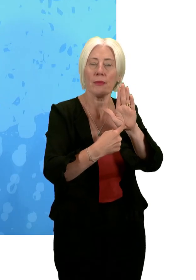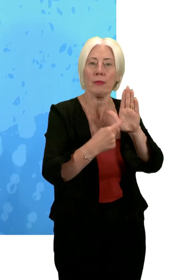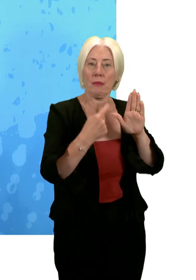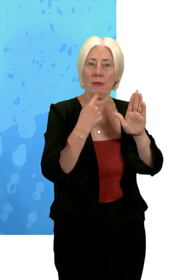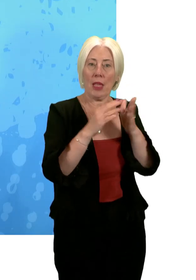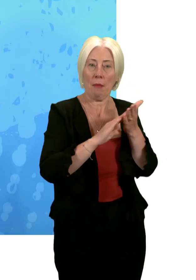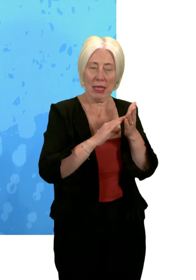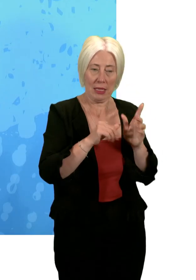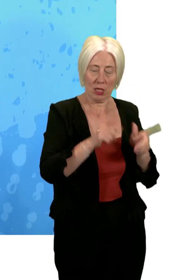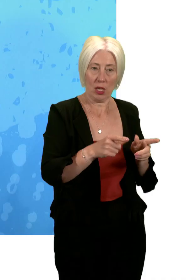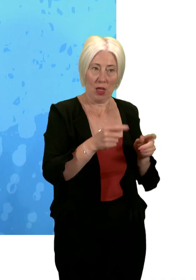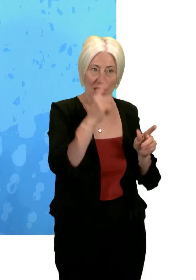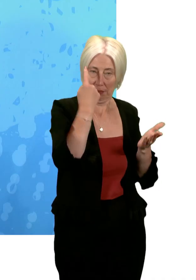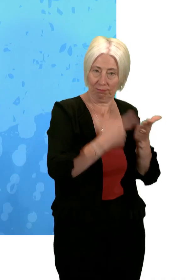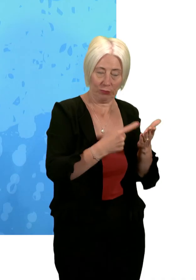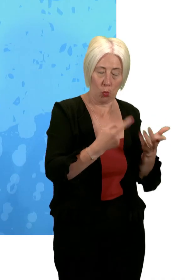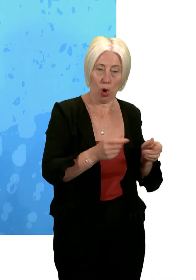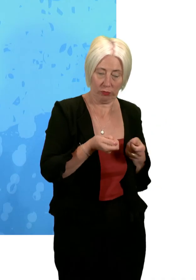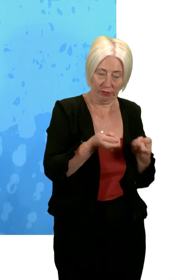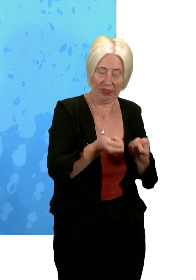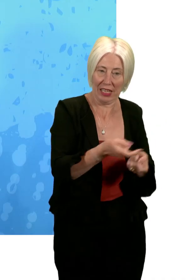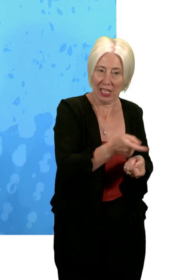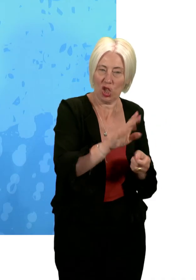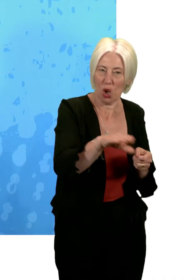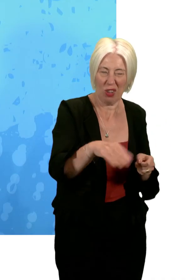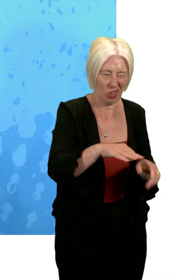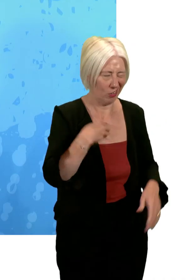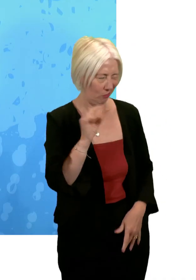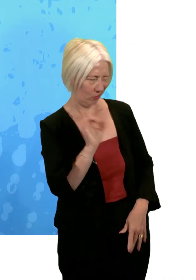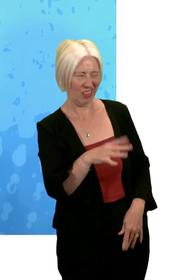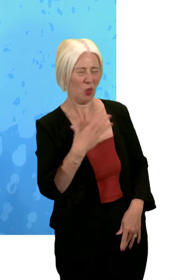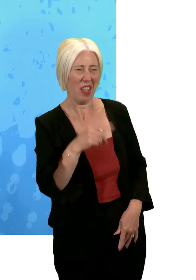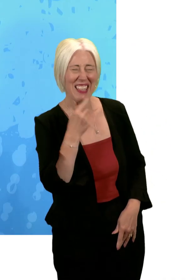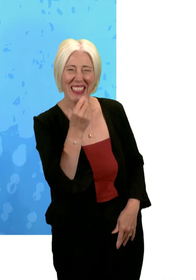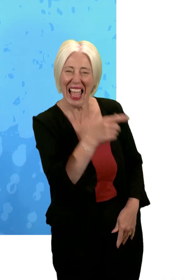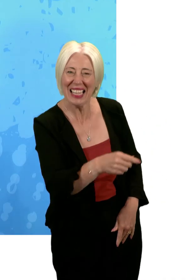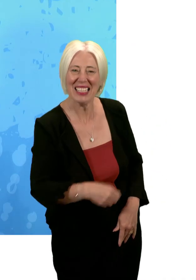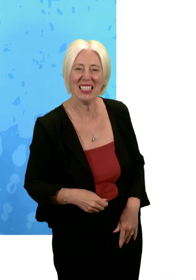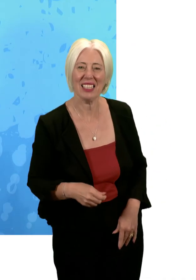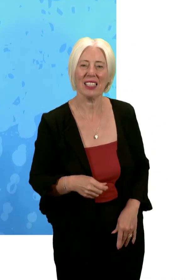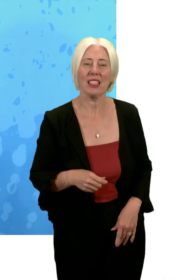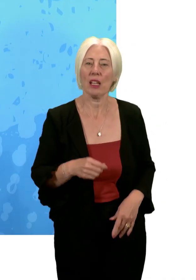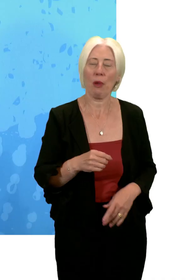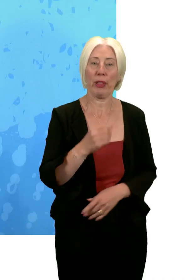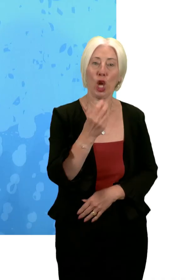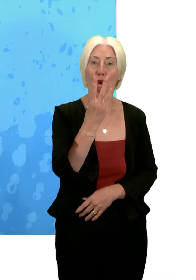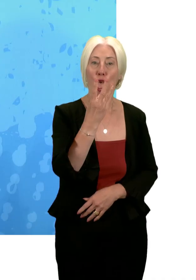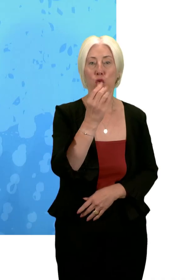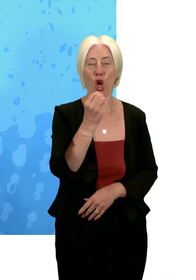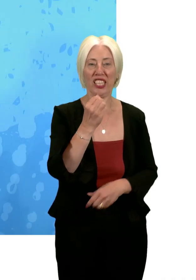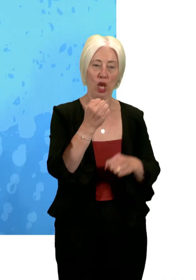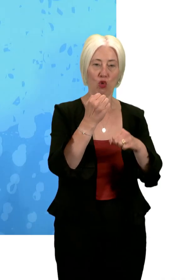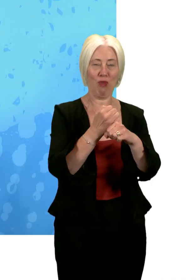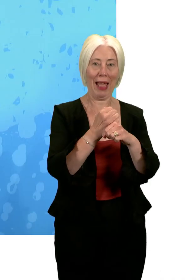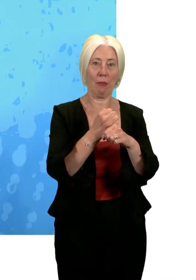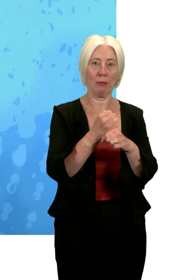the kids are getting. So it's no something that they want to eat. You know, we're talking 30 grams of ham